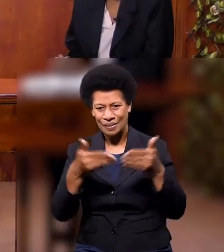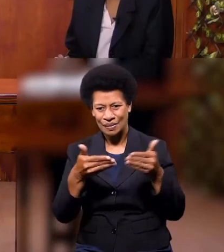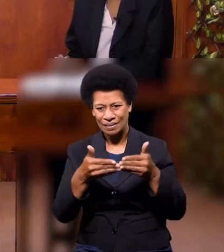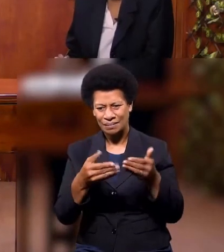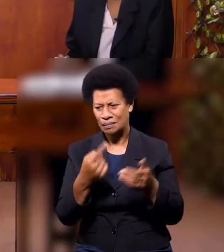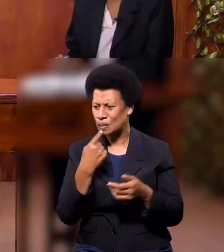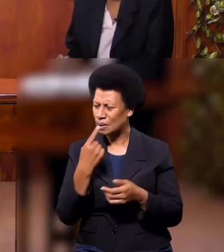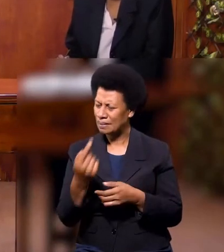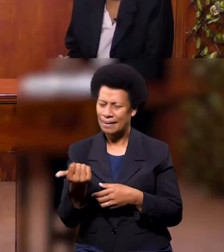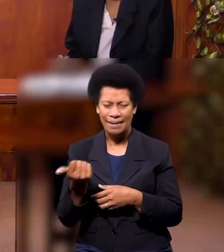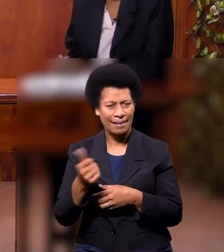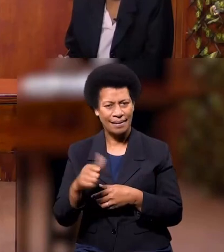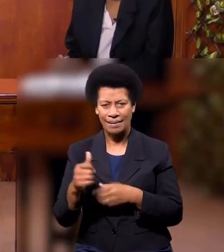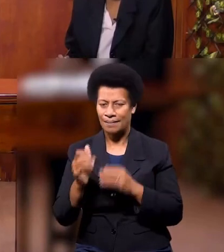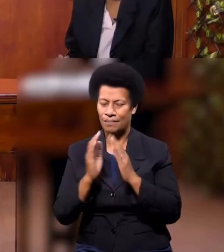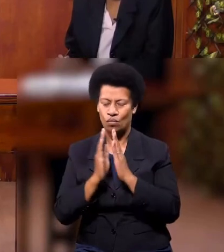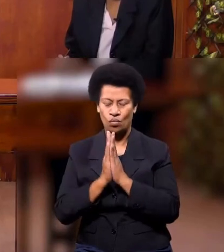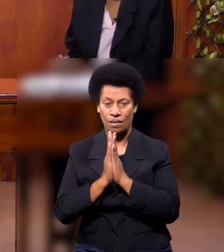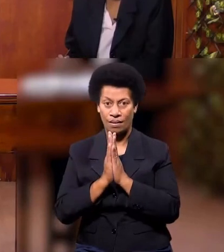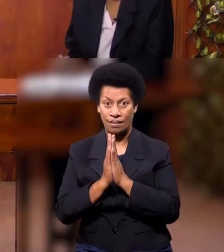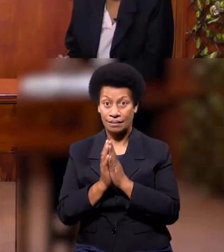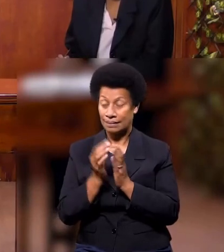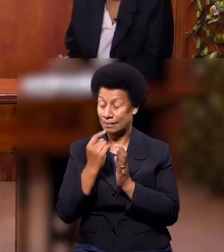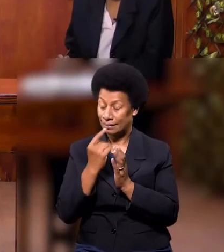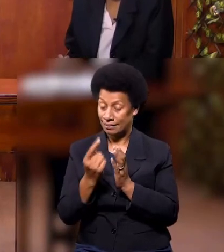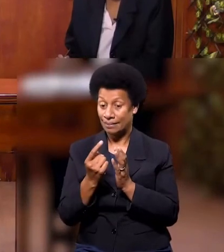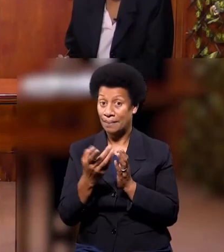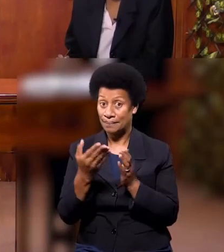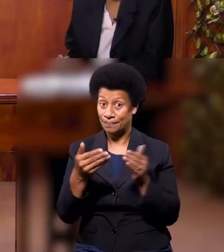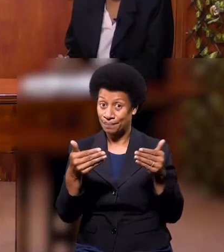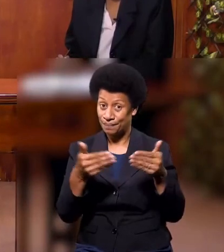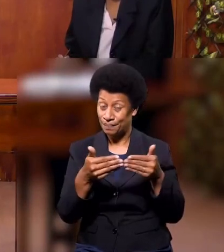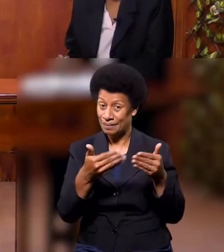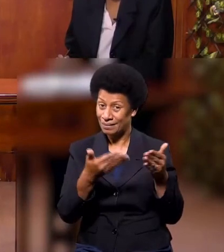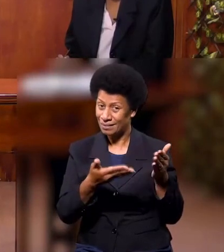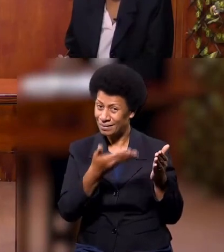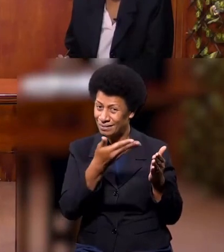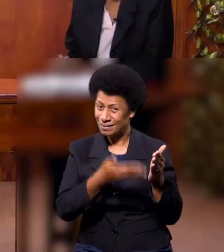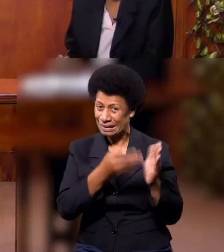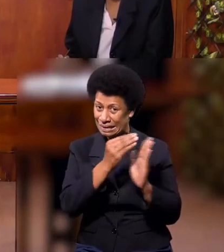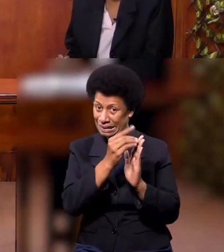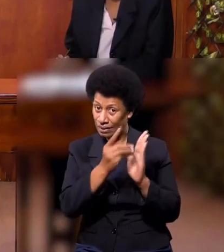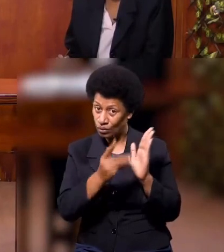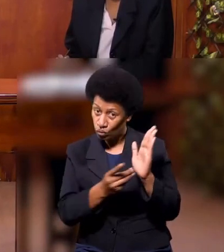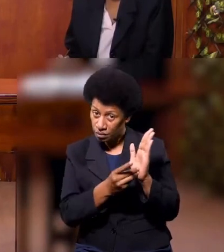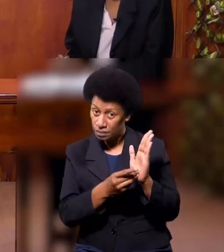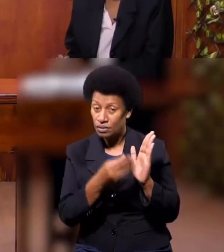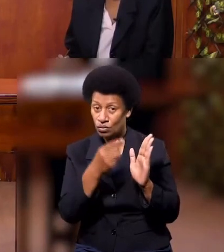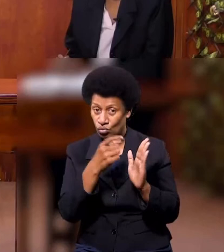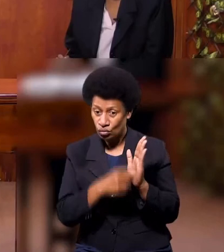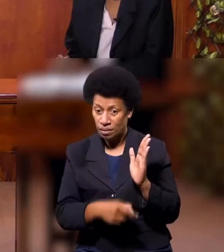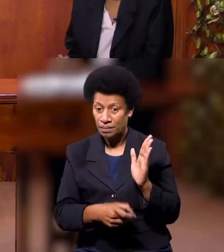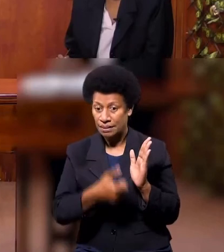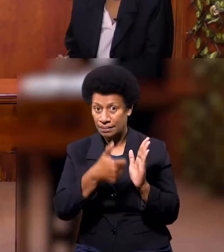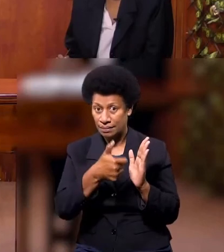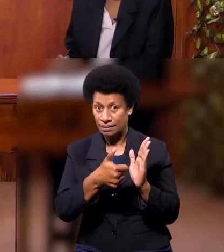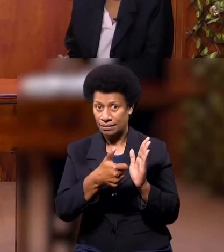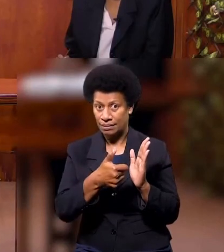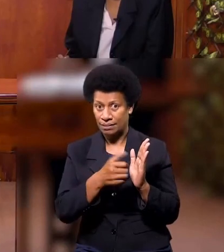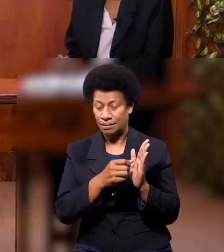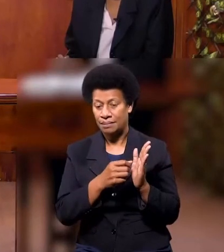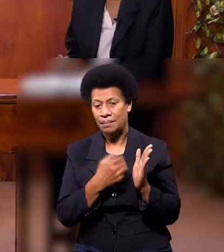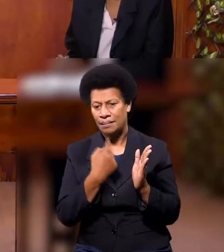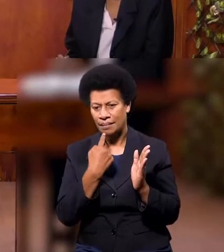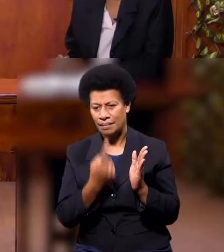you know, we can say to any prayer. So this specific prayer in Deuteronomy chapter 6 verse 4, it has, like Maria has